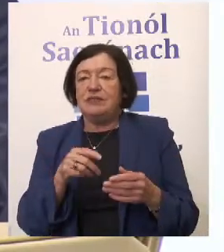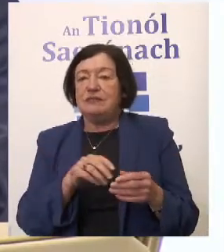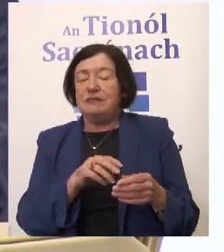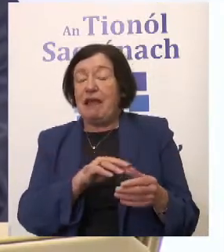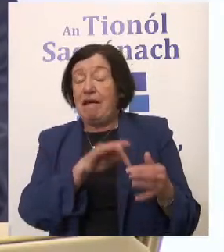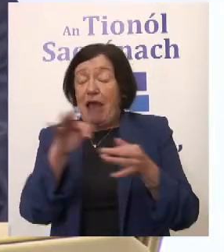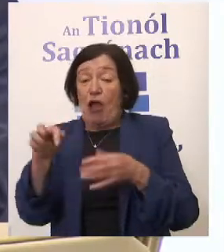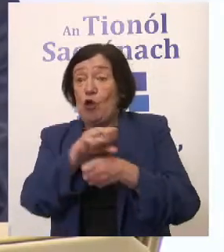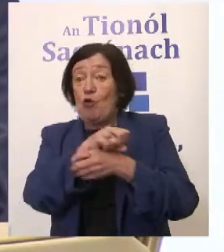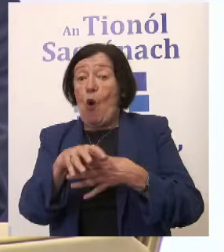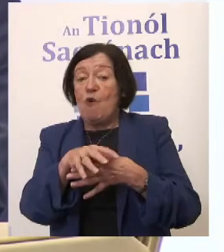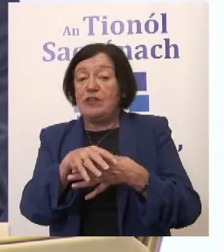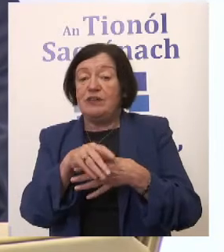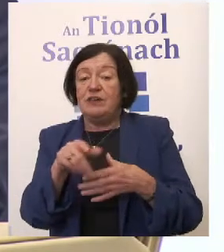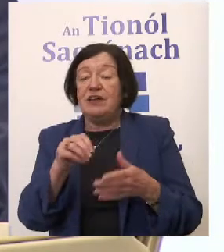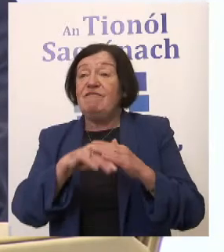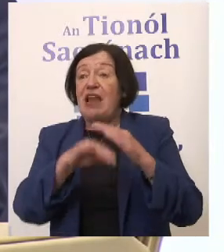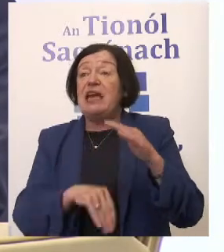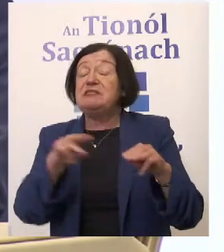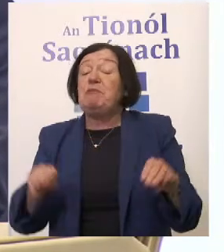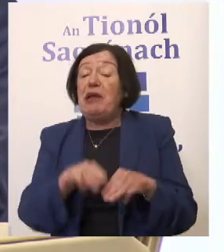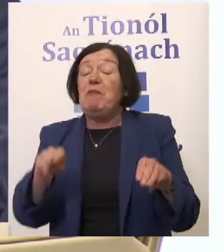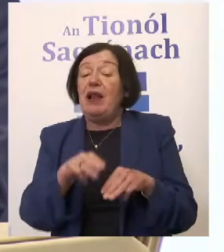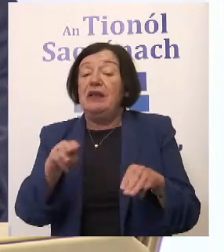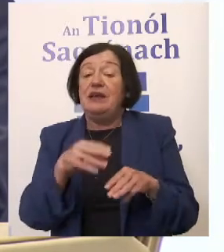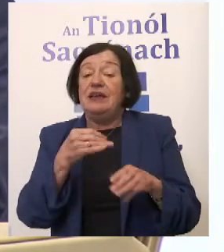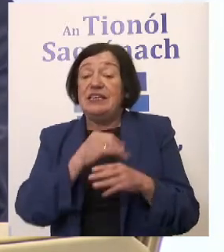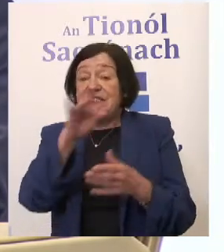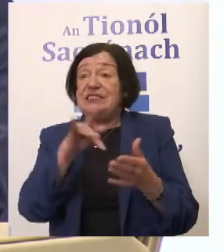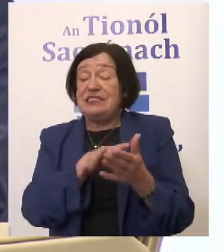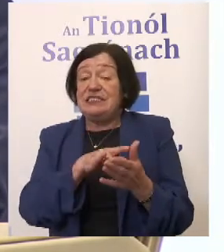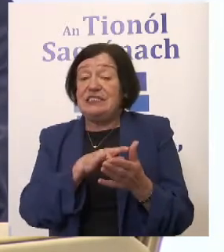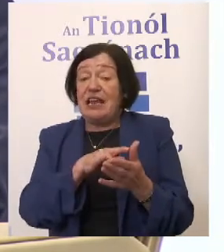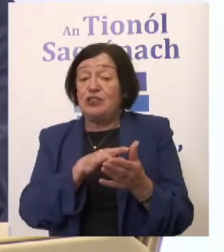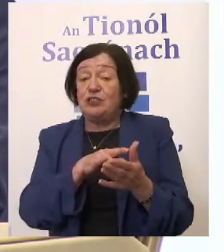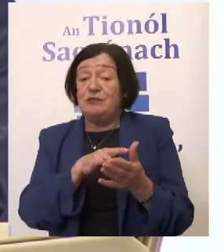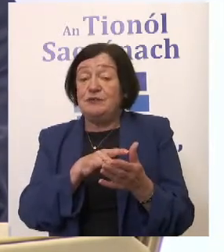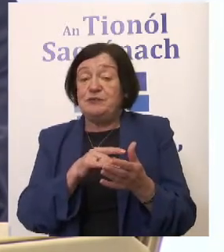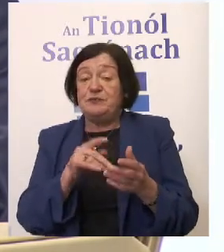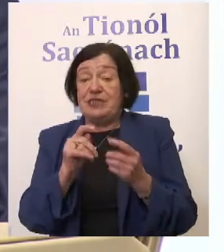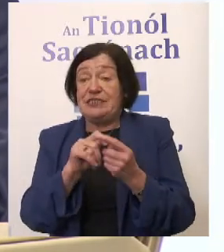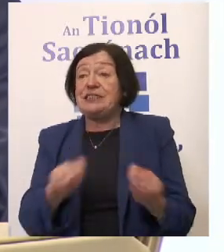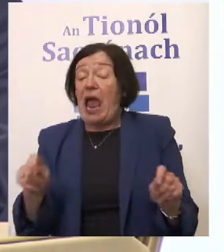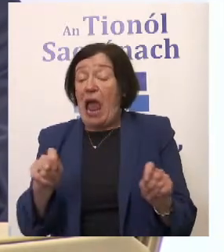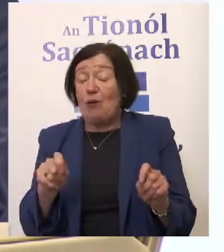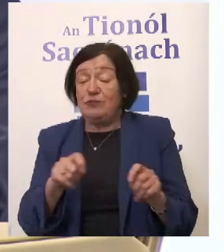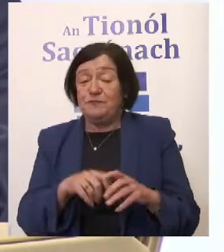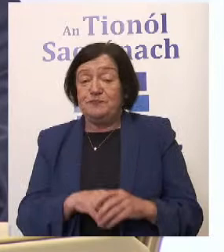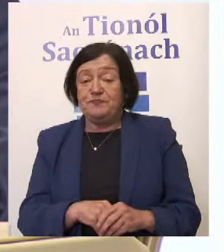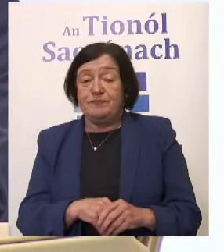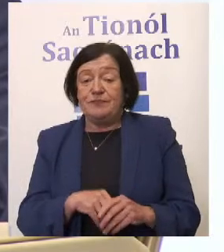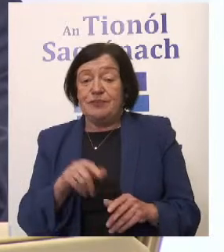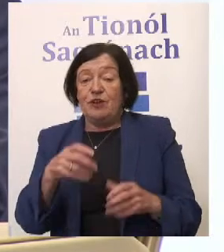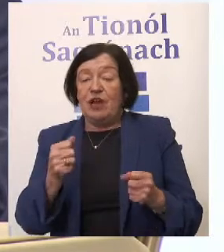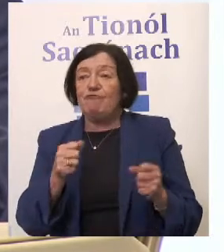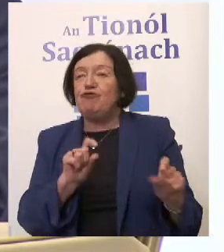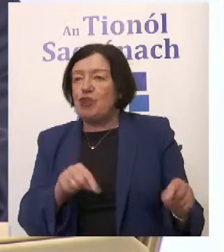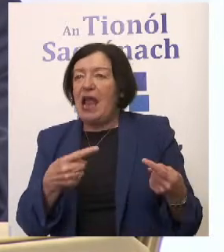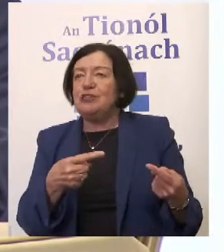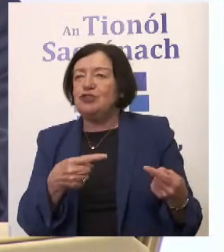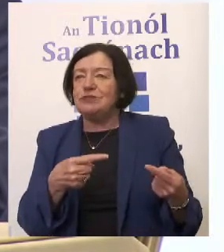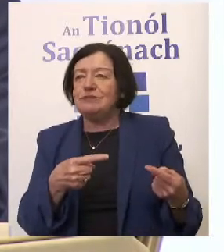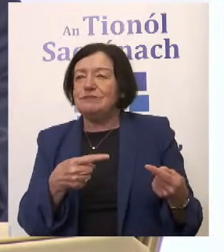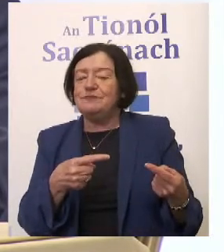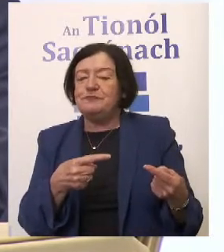post-COVID, you have less people in the city centre, in particular, in town, and you have challenges